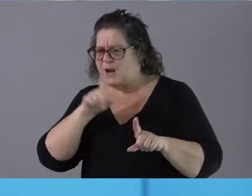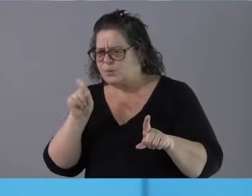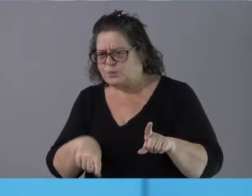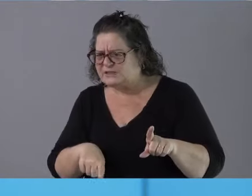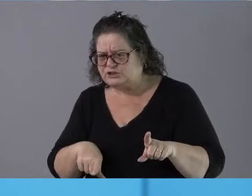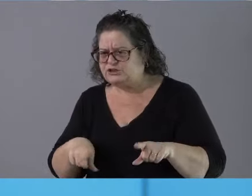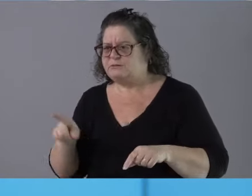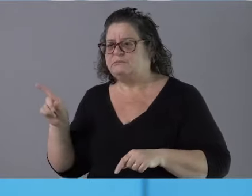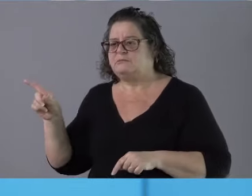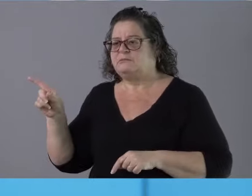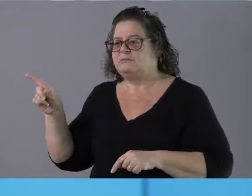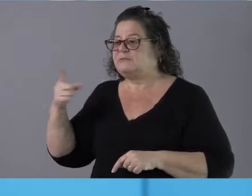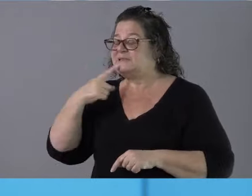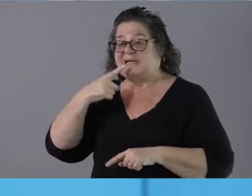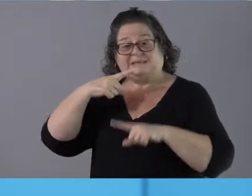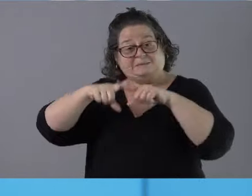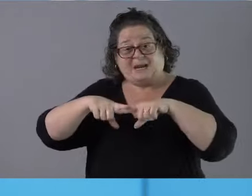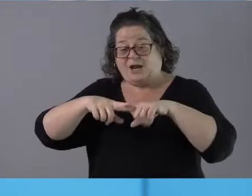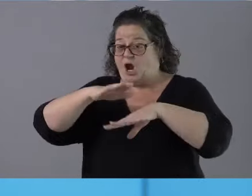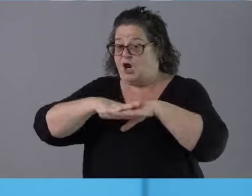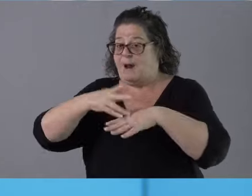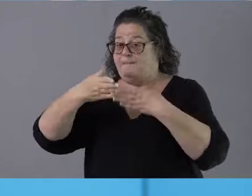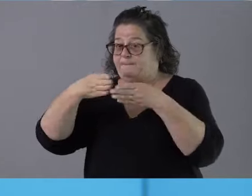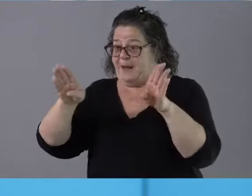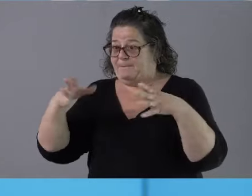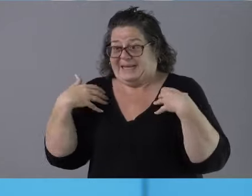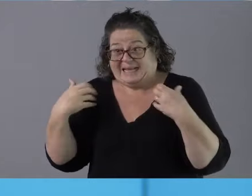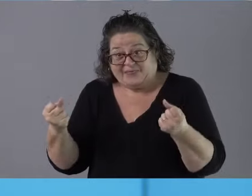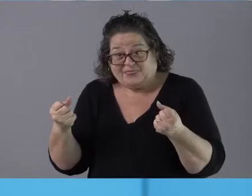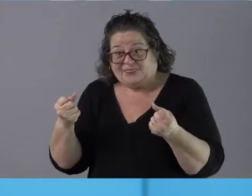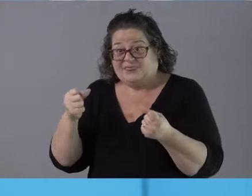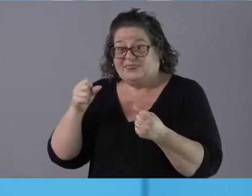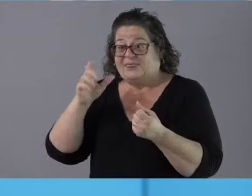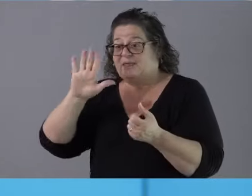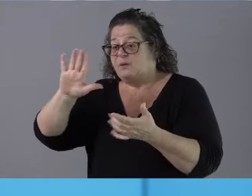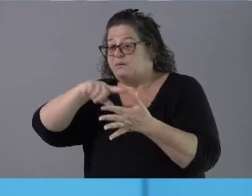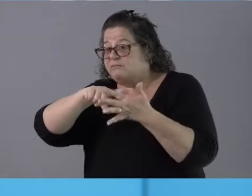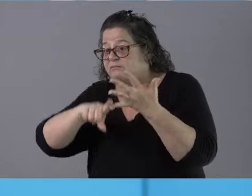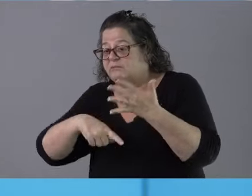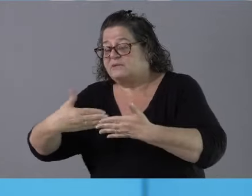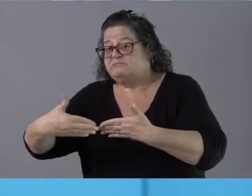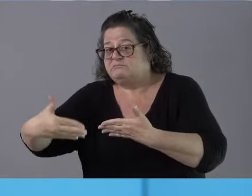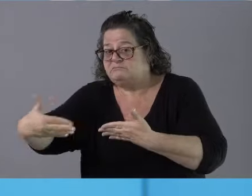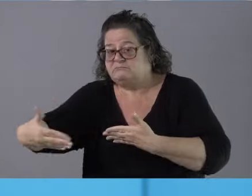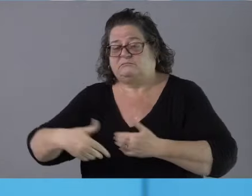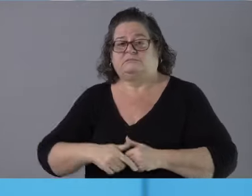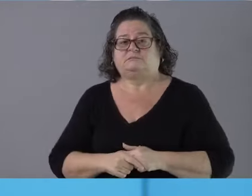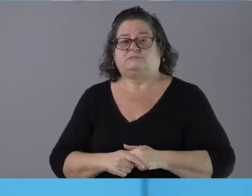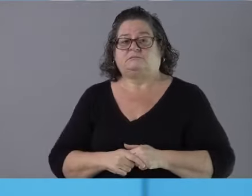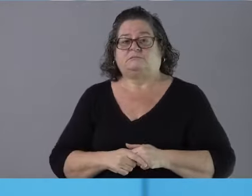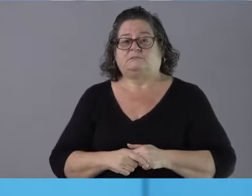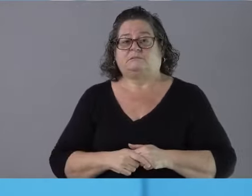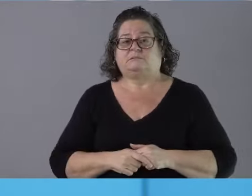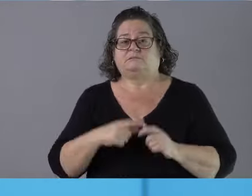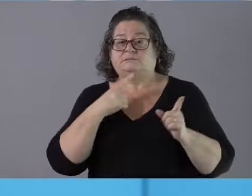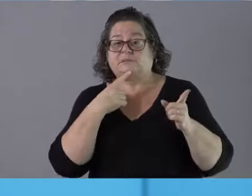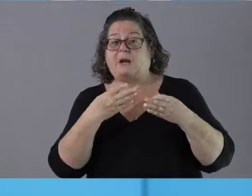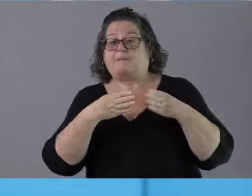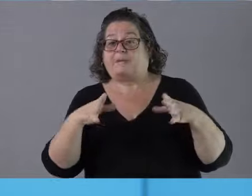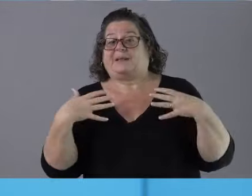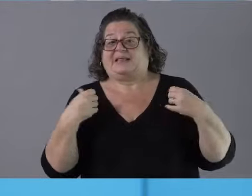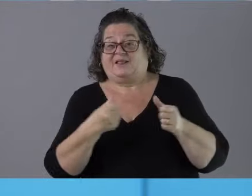and informing it by public health, most people would agree that means going off of data rather than a date. Are you sticking to a date, or are you